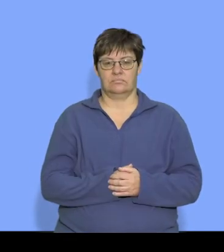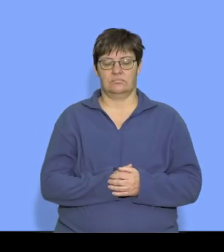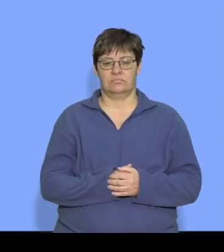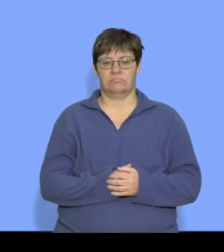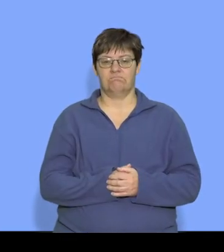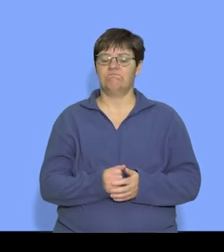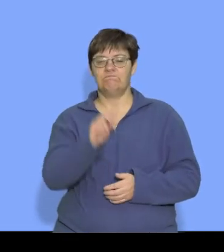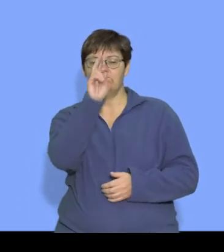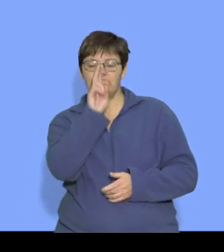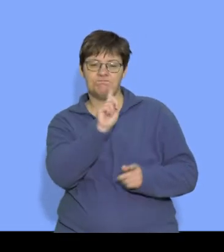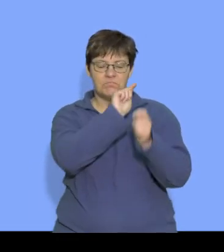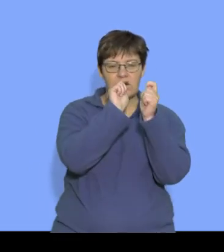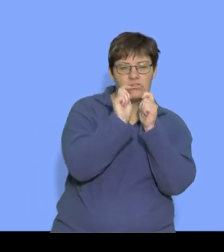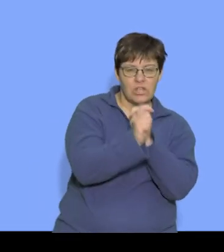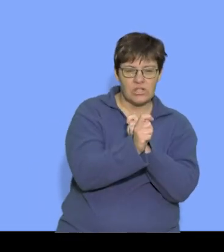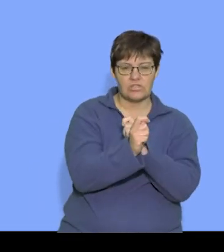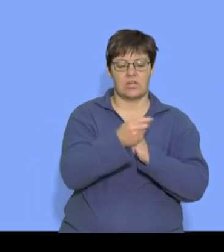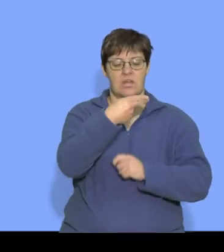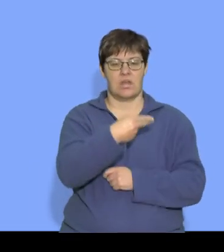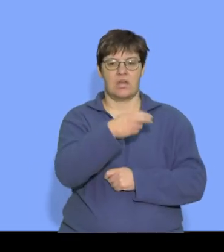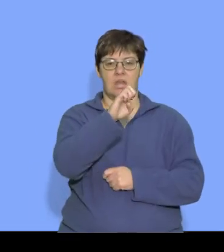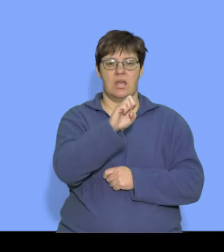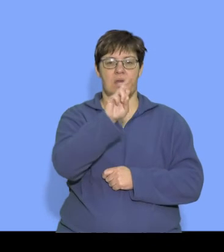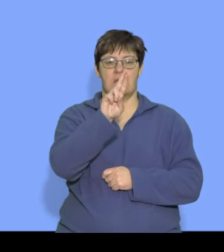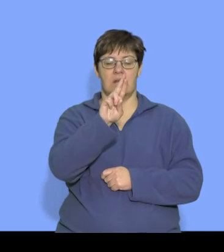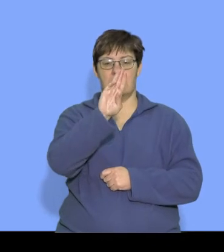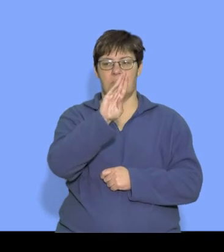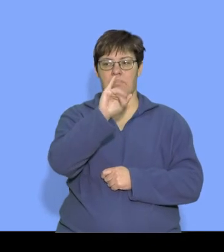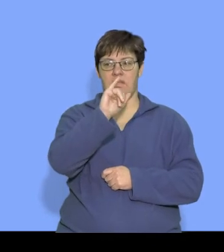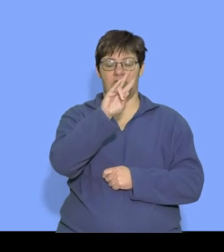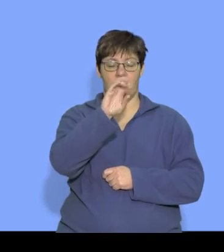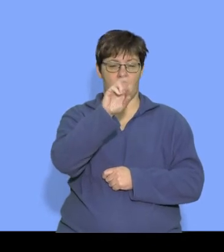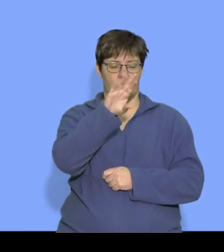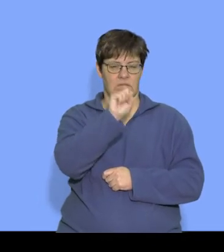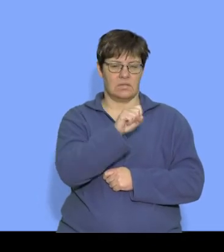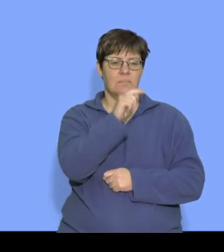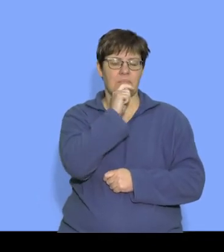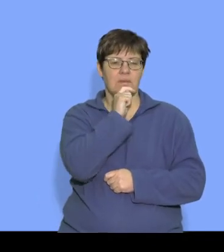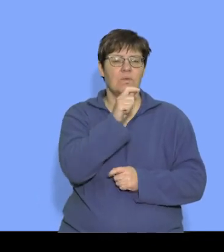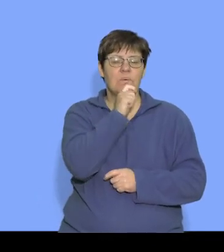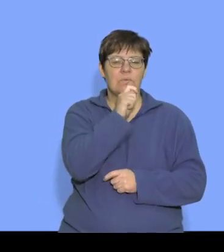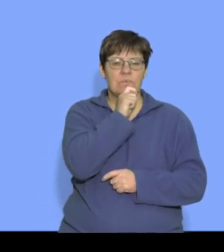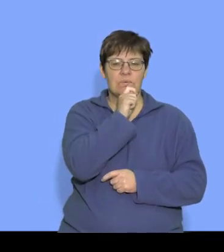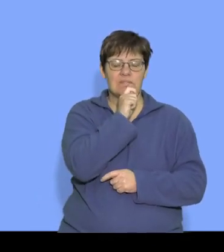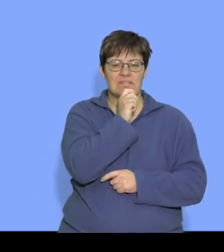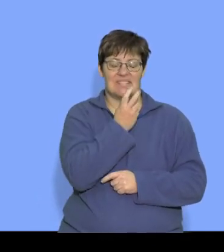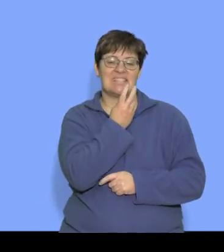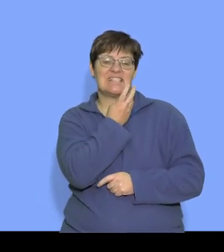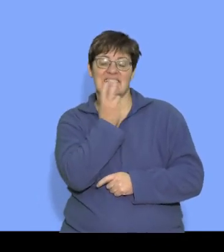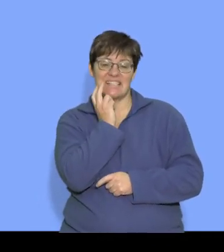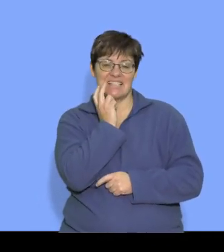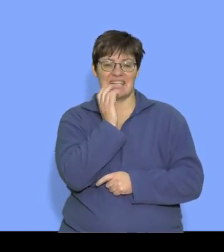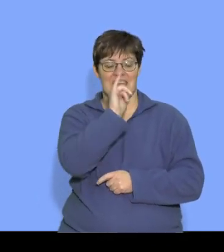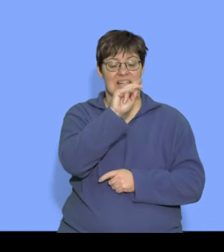so let's look at the adaptations of herbivores. Herbivores generally use their incisors to cut the plant material, and